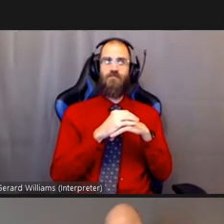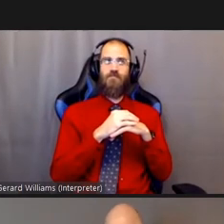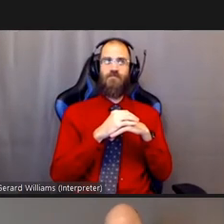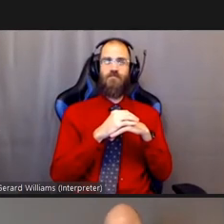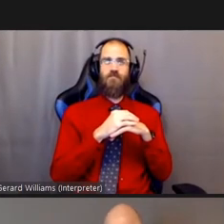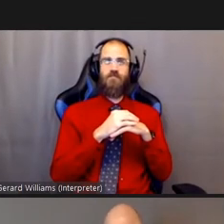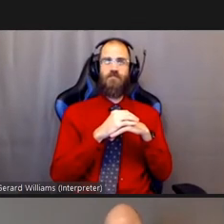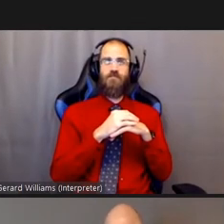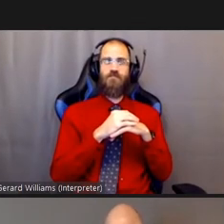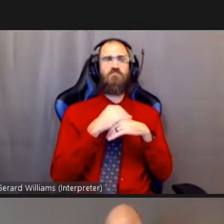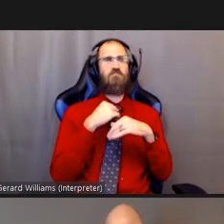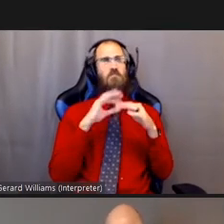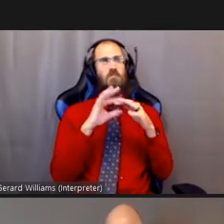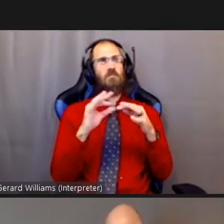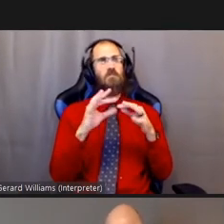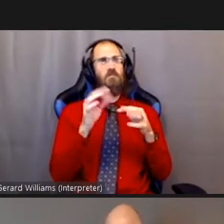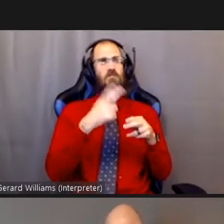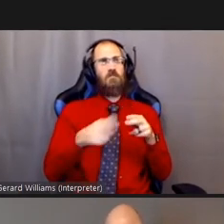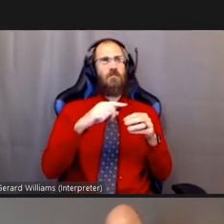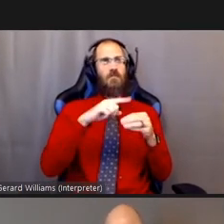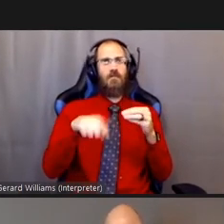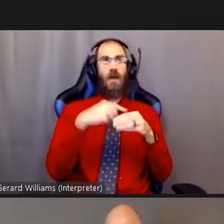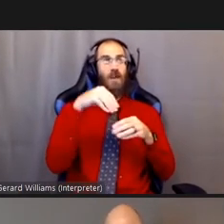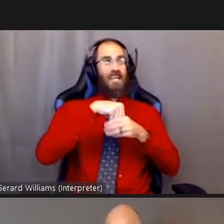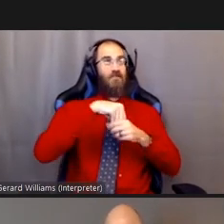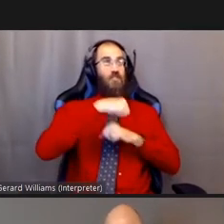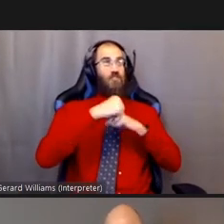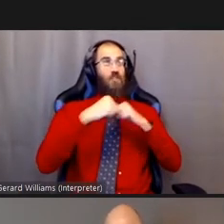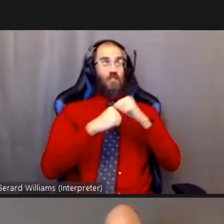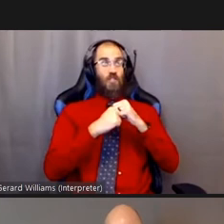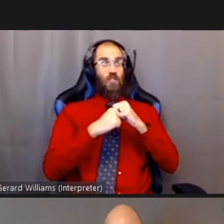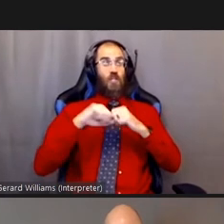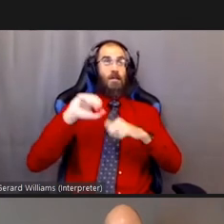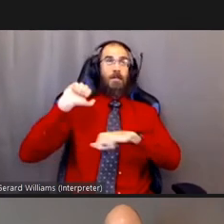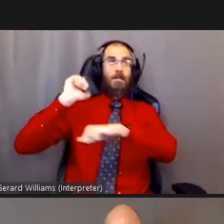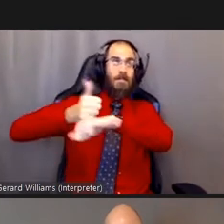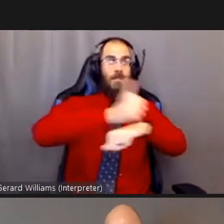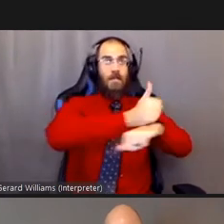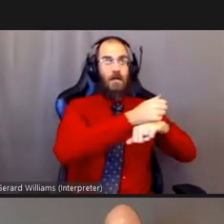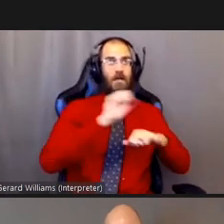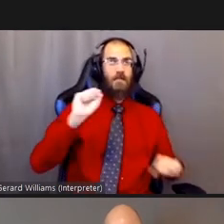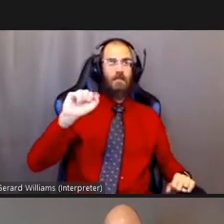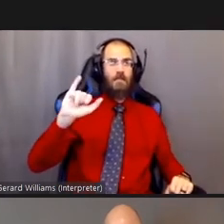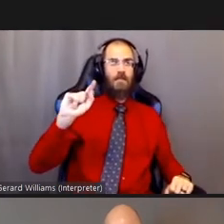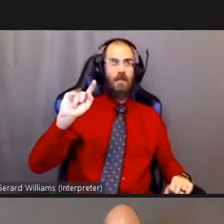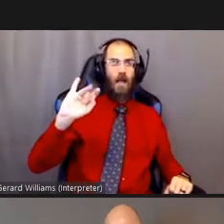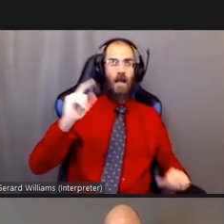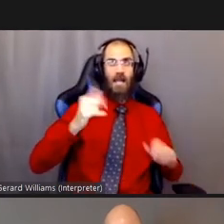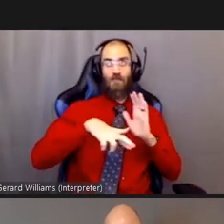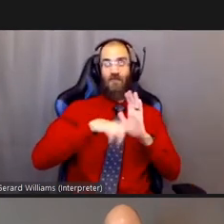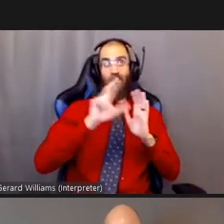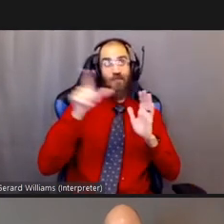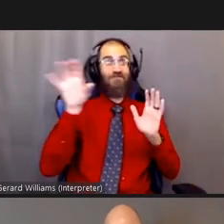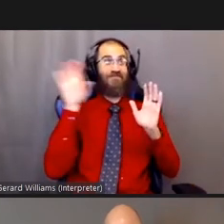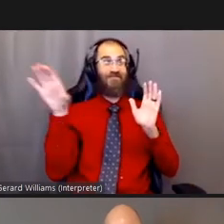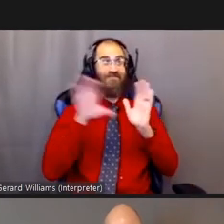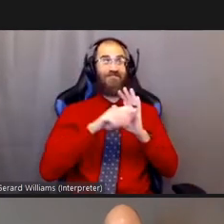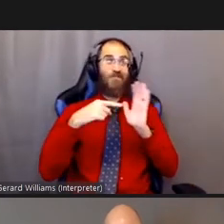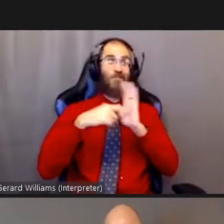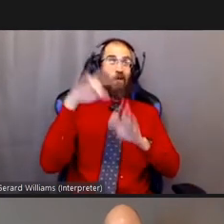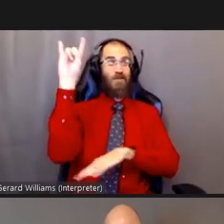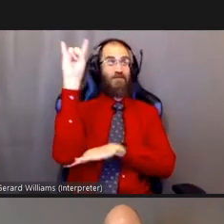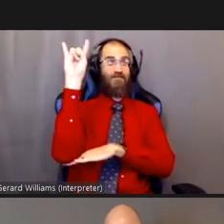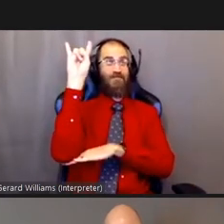I'd like to talk a bit about infrastructure siting and review. We have an image of a tower transmitting